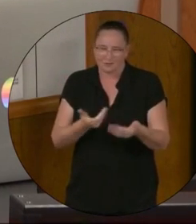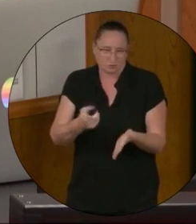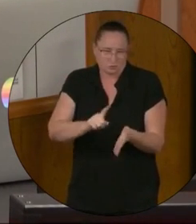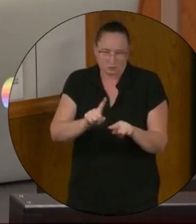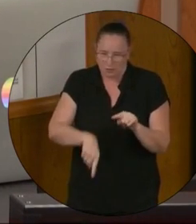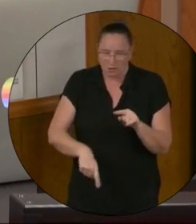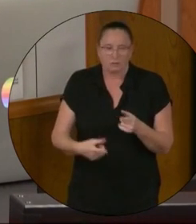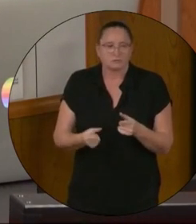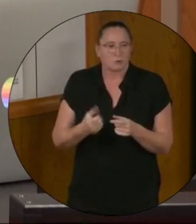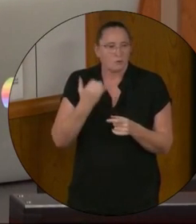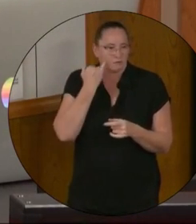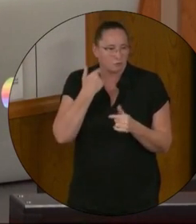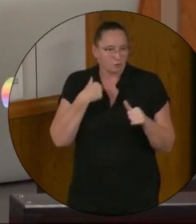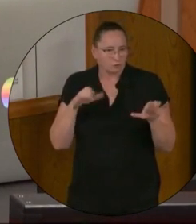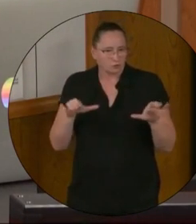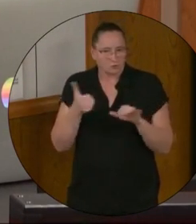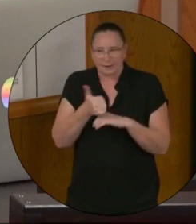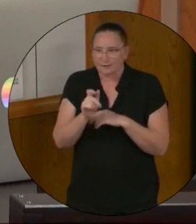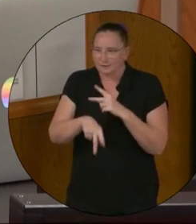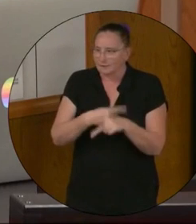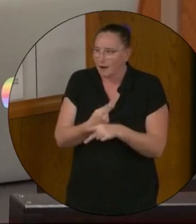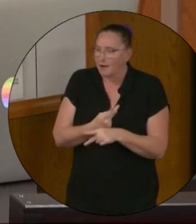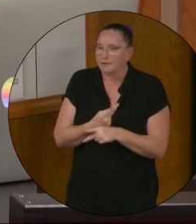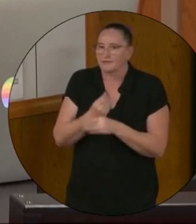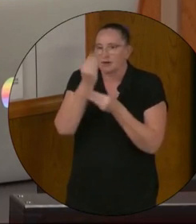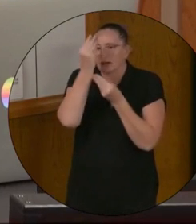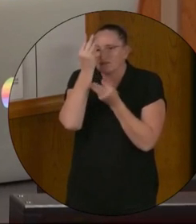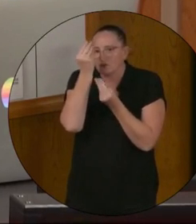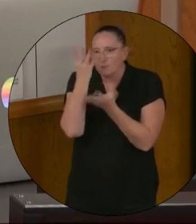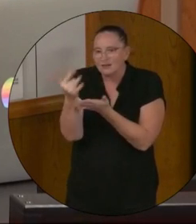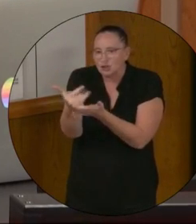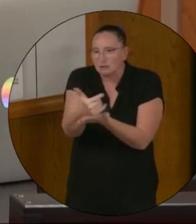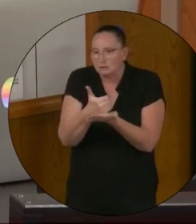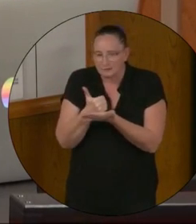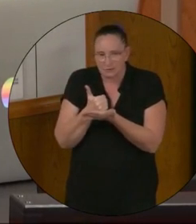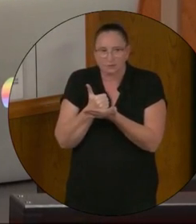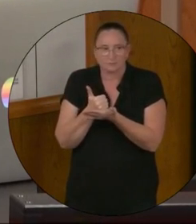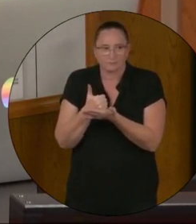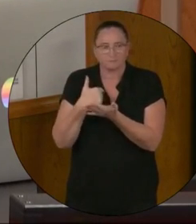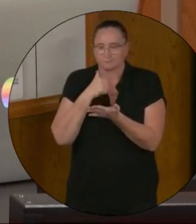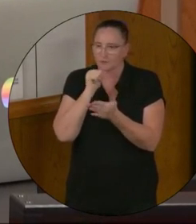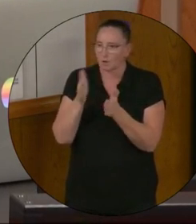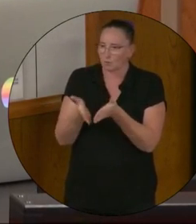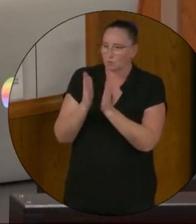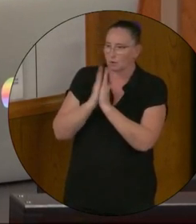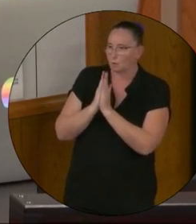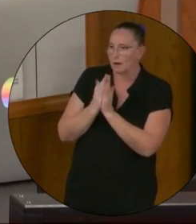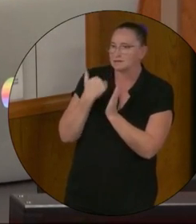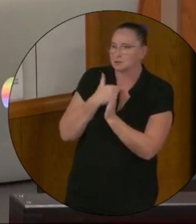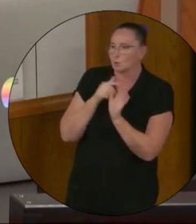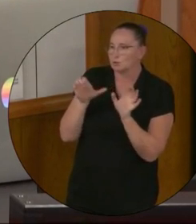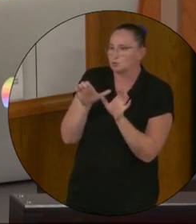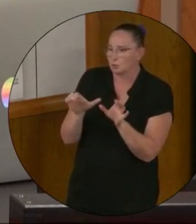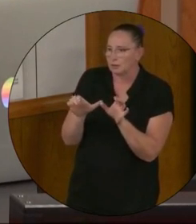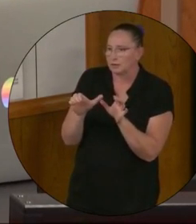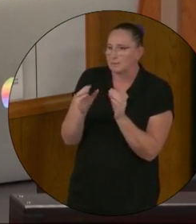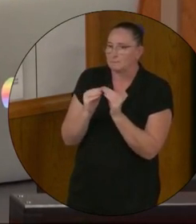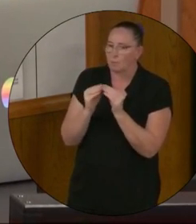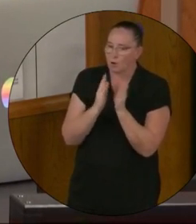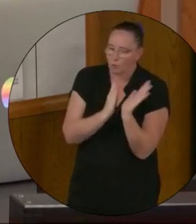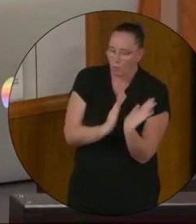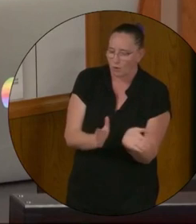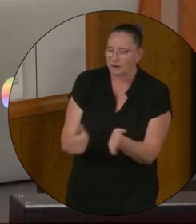we are going to do any sort of information collecting, I would request that we do it in a more